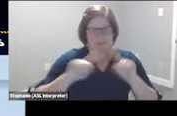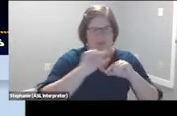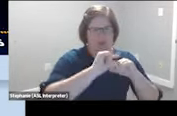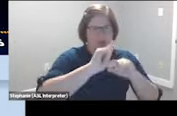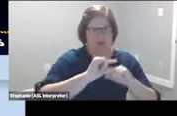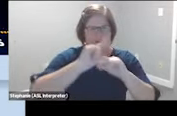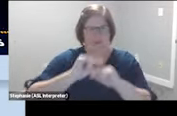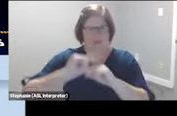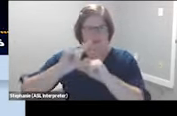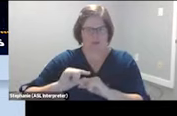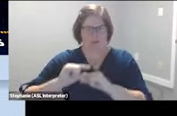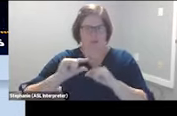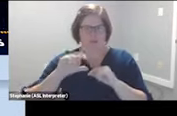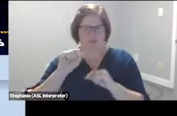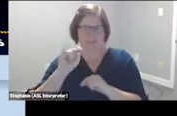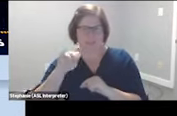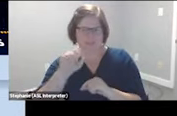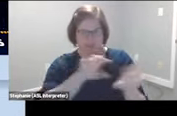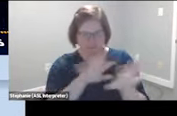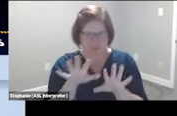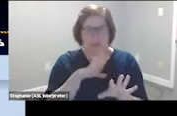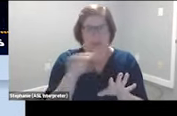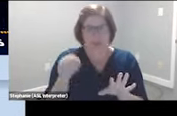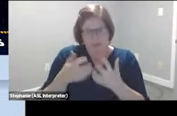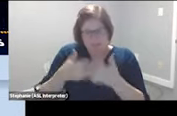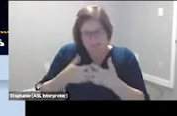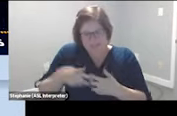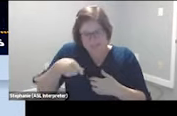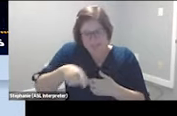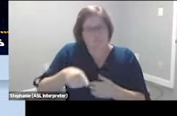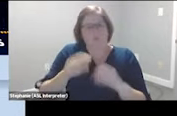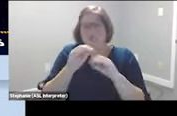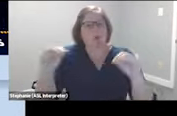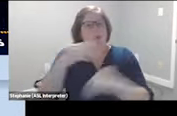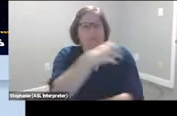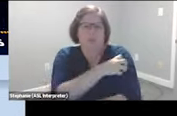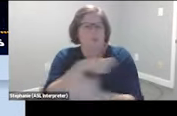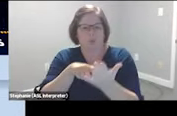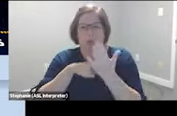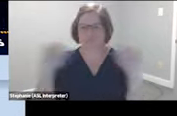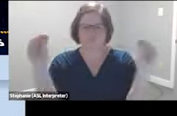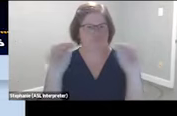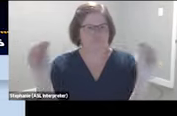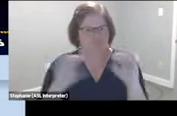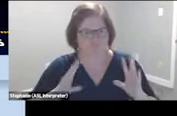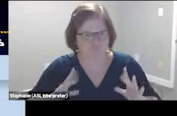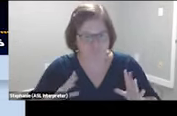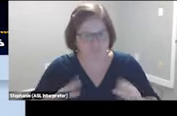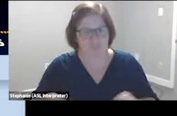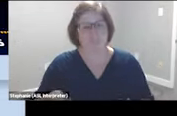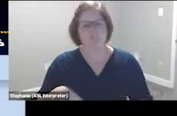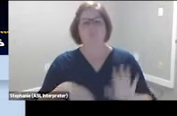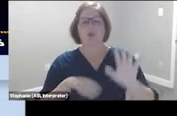it has reached its new position. By the way, in that process, I forgot to really describe myself. I'll do that at